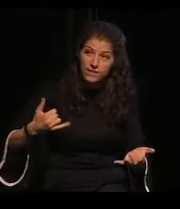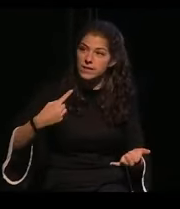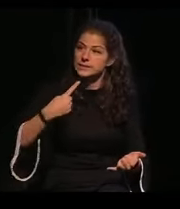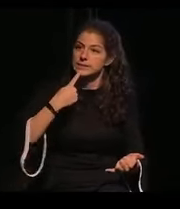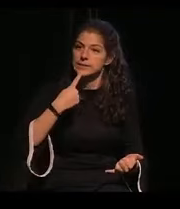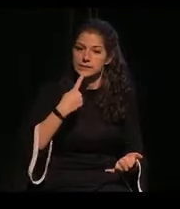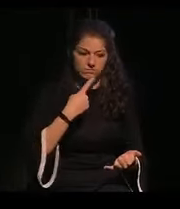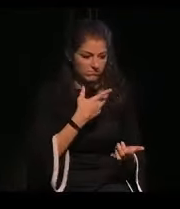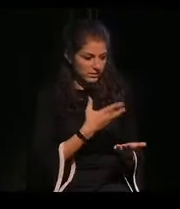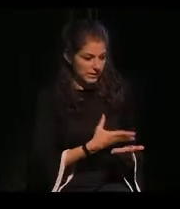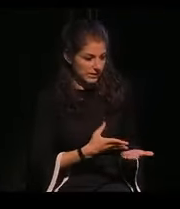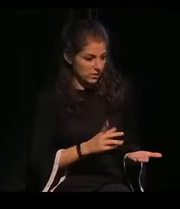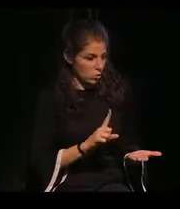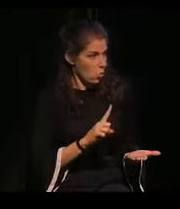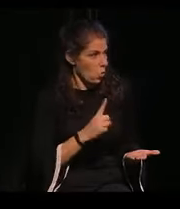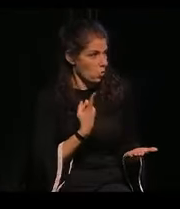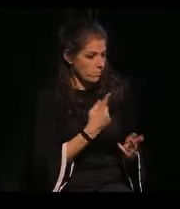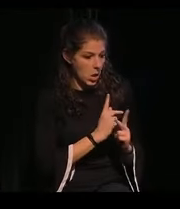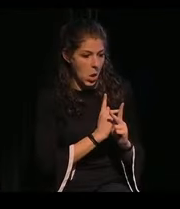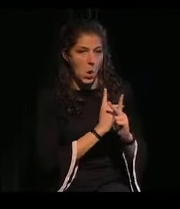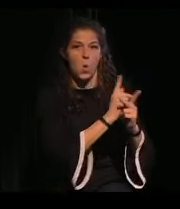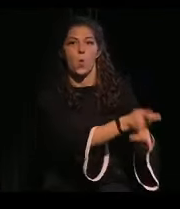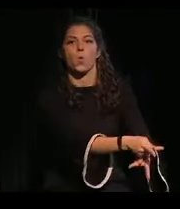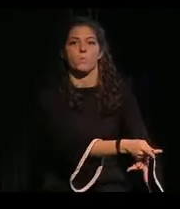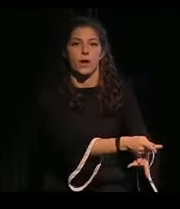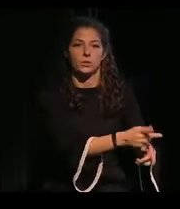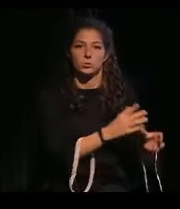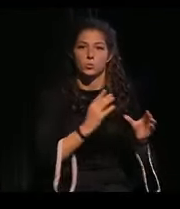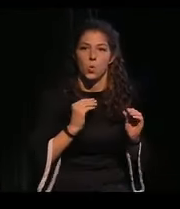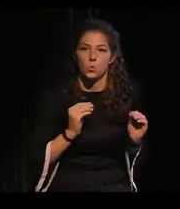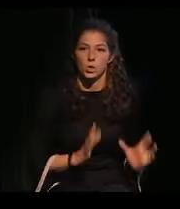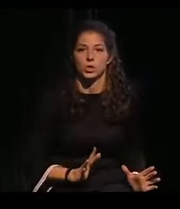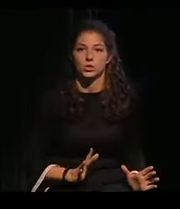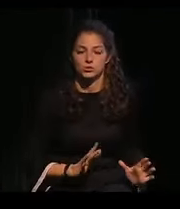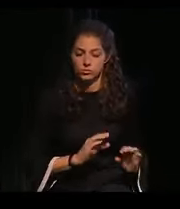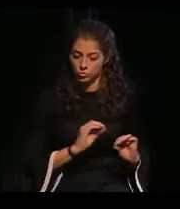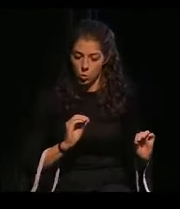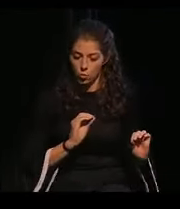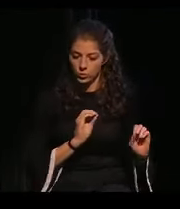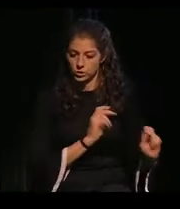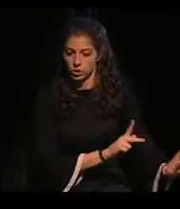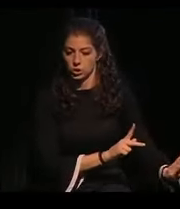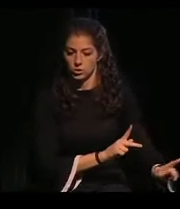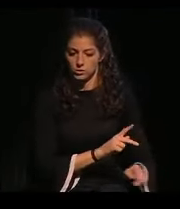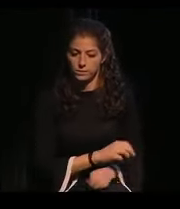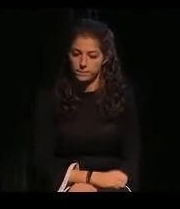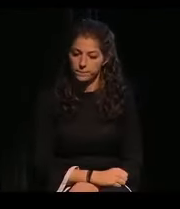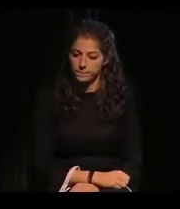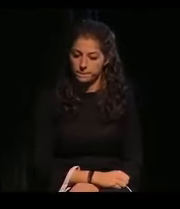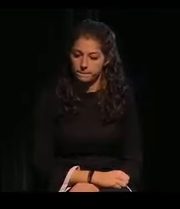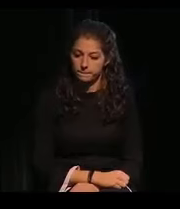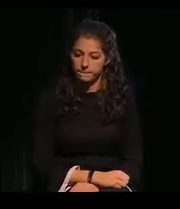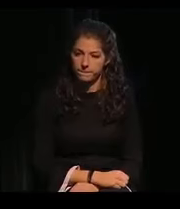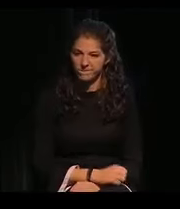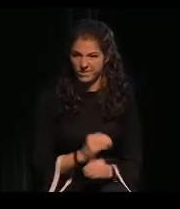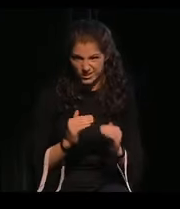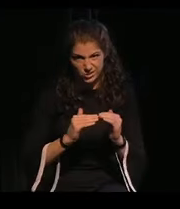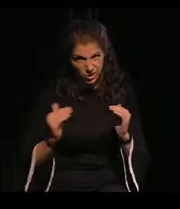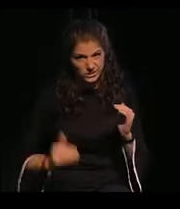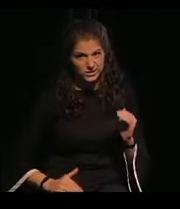says these items can only be loaned back to its owners and not returned. Say